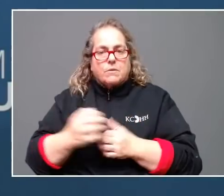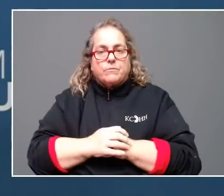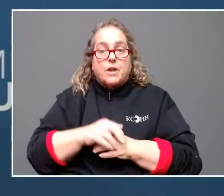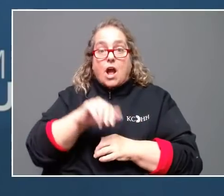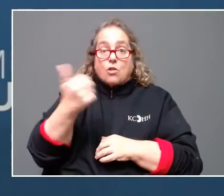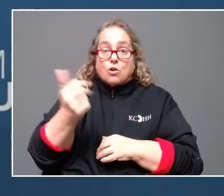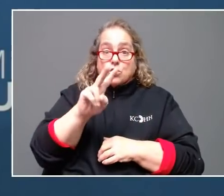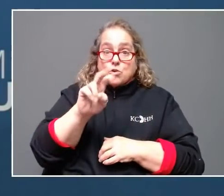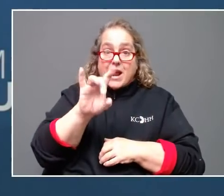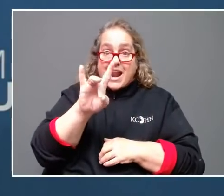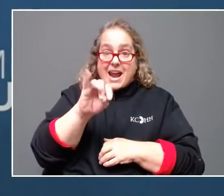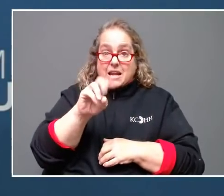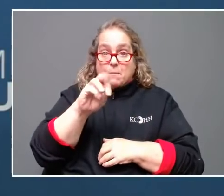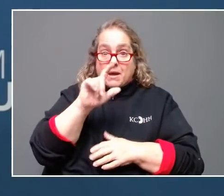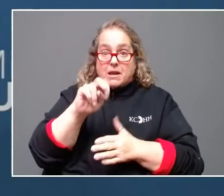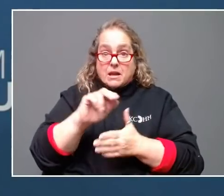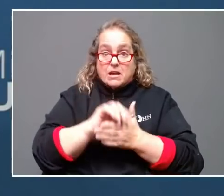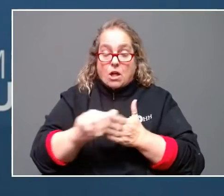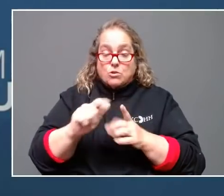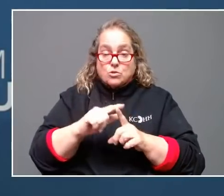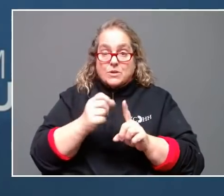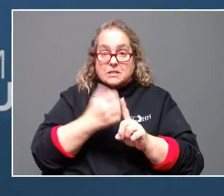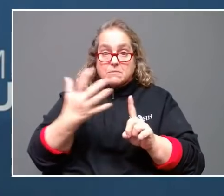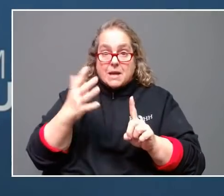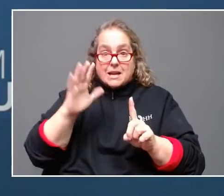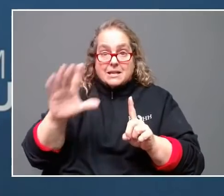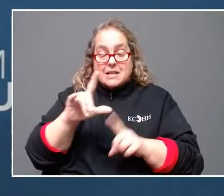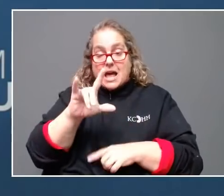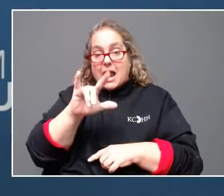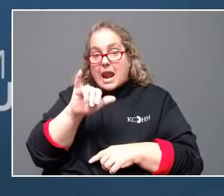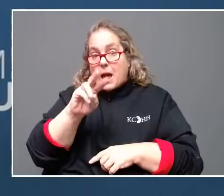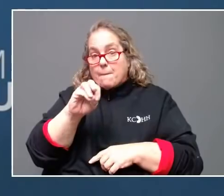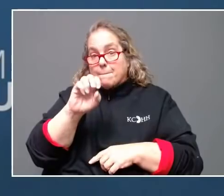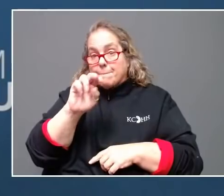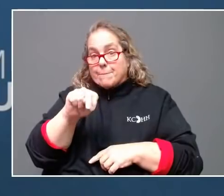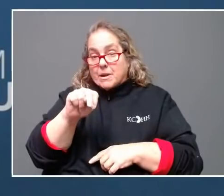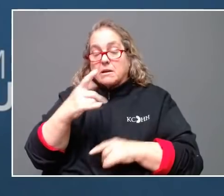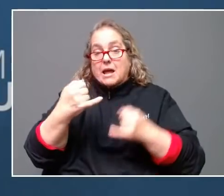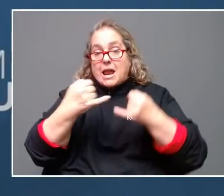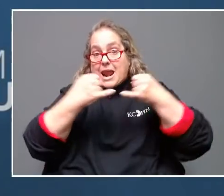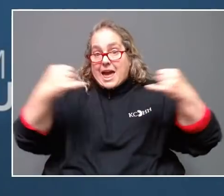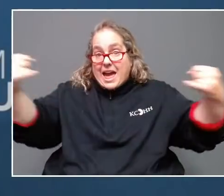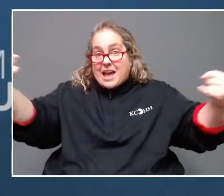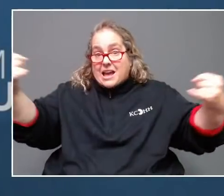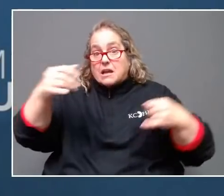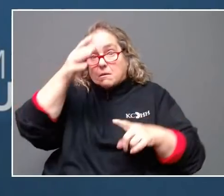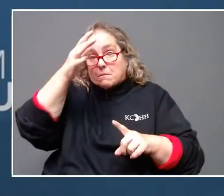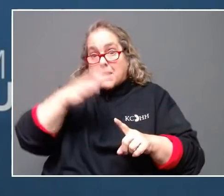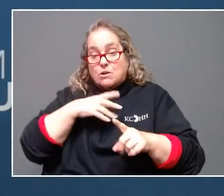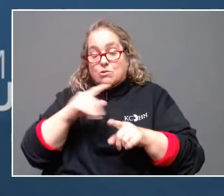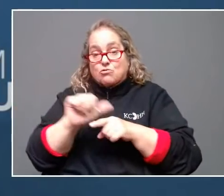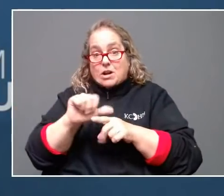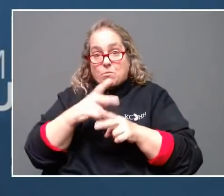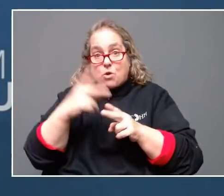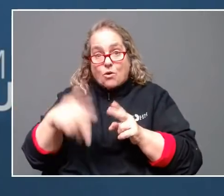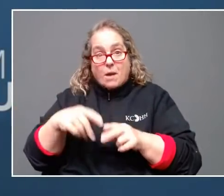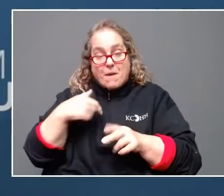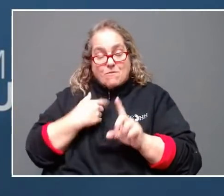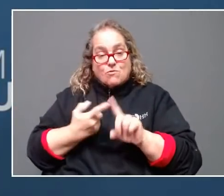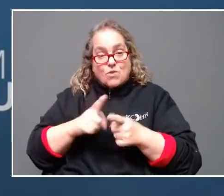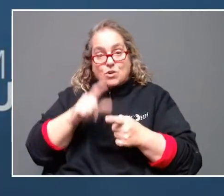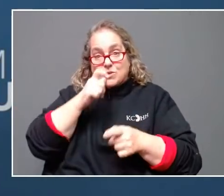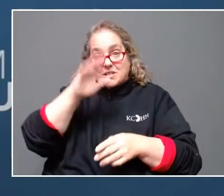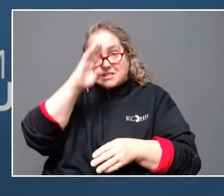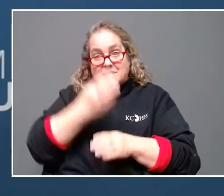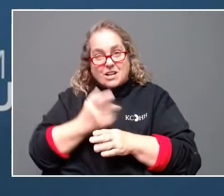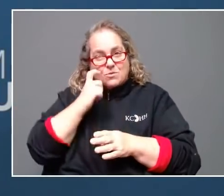to expand its successful lineman training program. Have a friend whose son just went through that program,